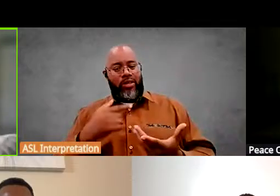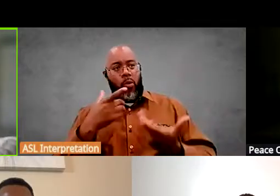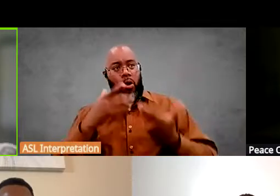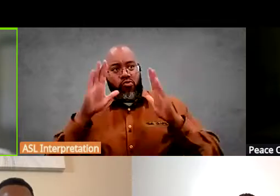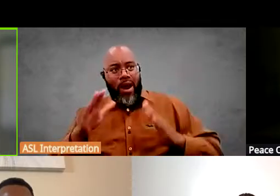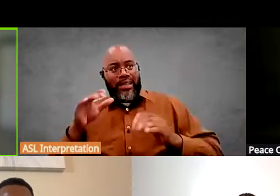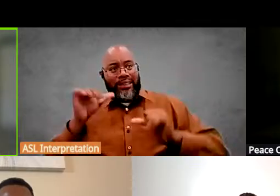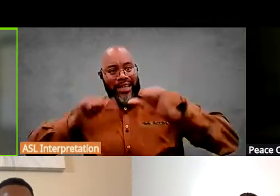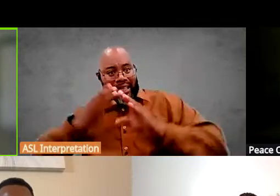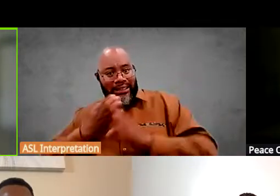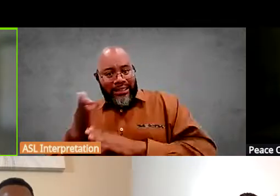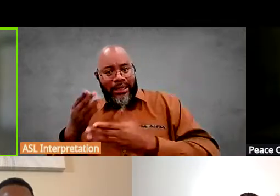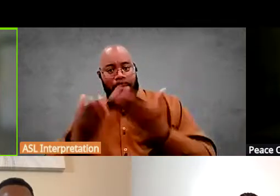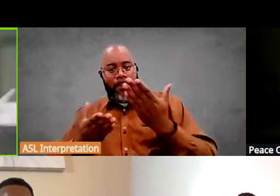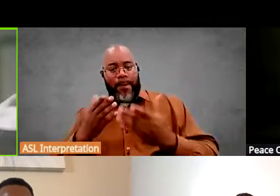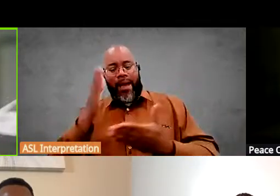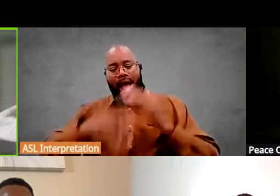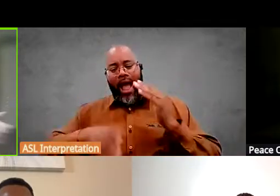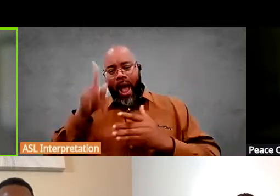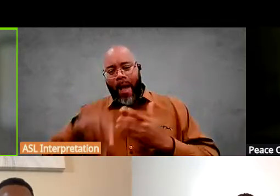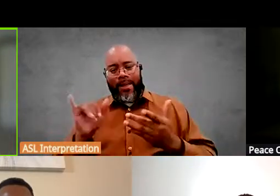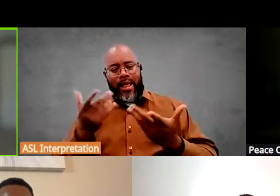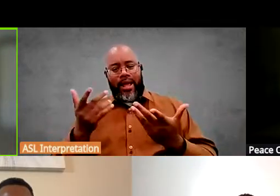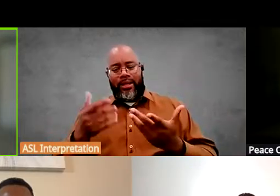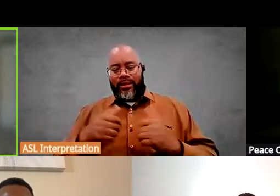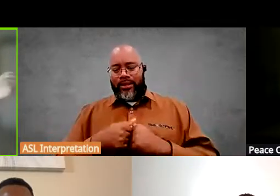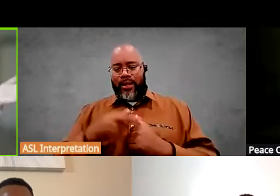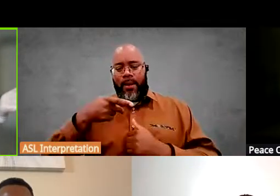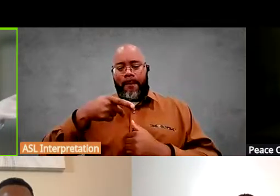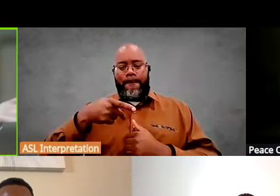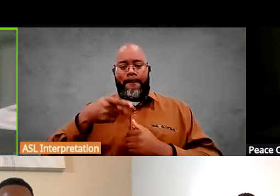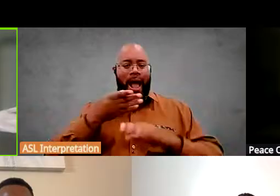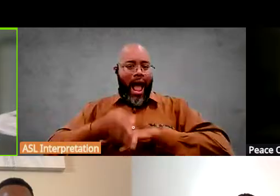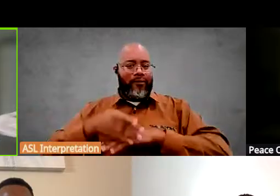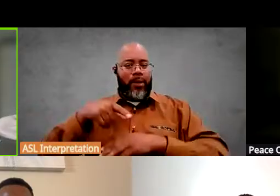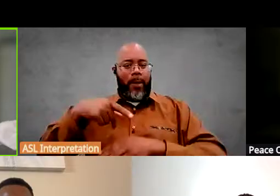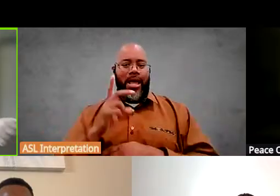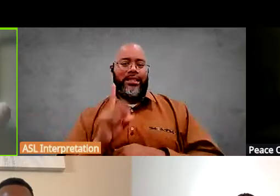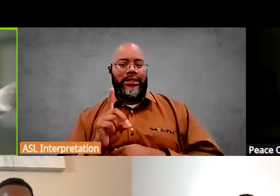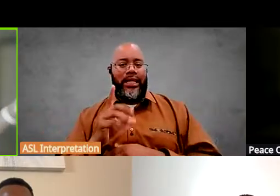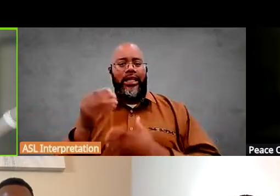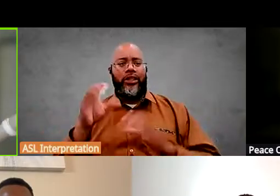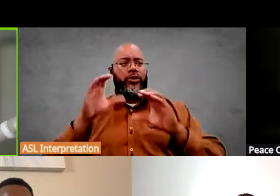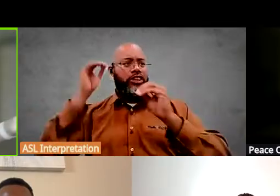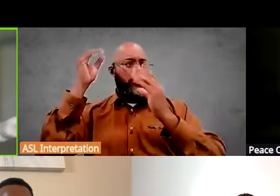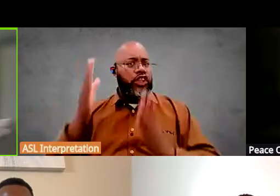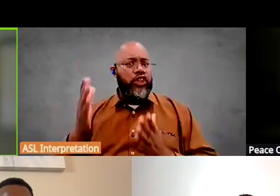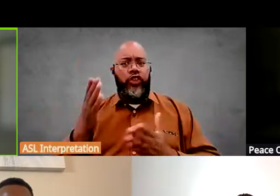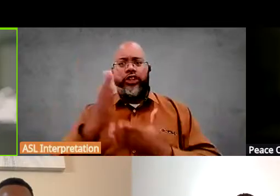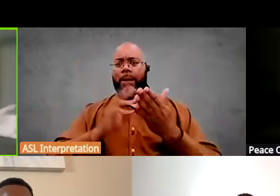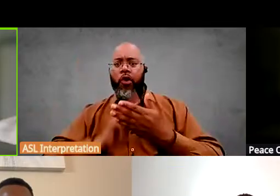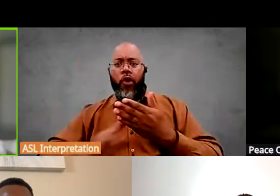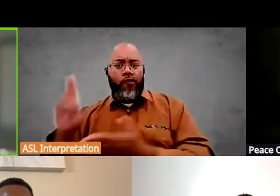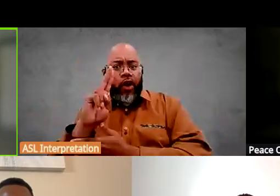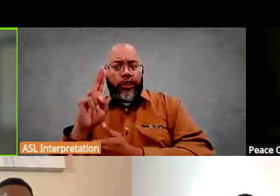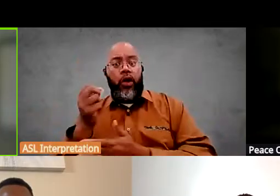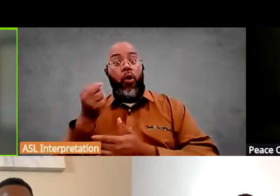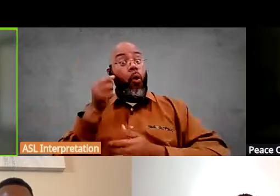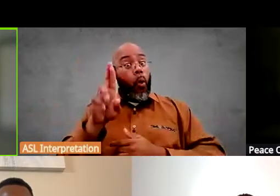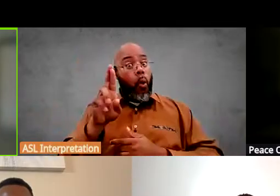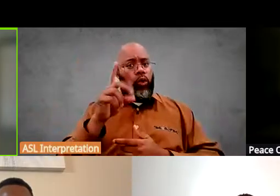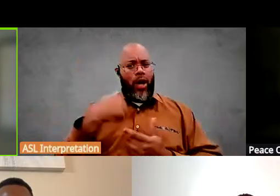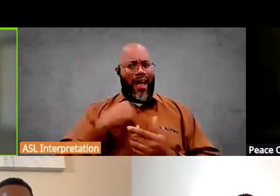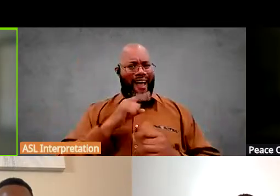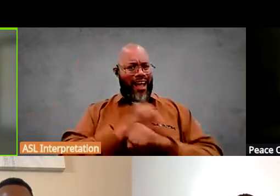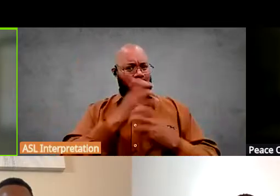a scientist and maybe end up being like a postdoc and maybe like a professor at some university? Or do I actually